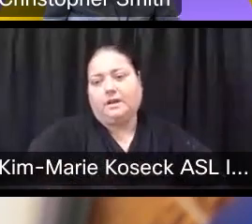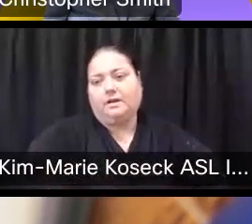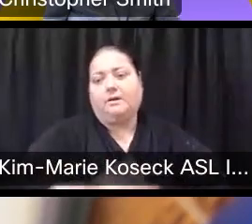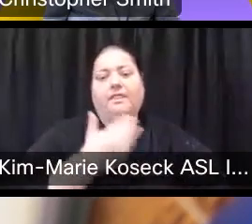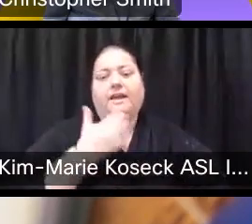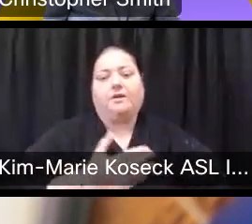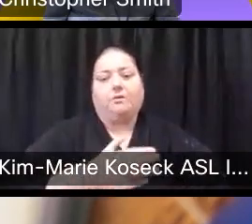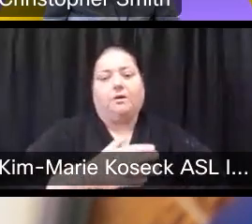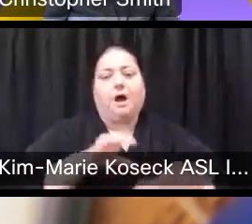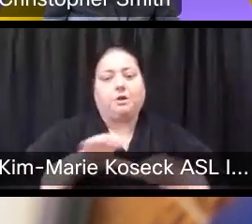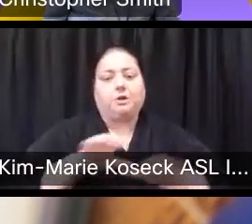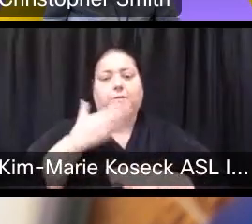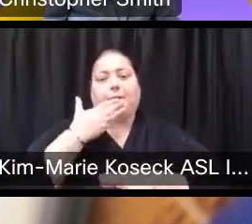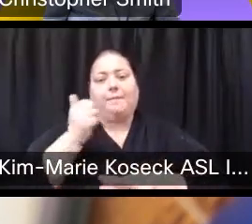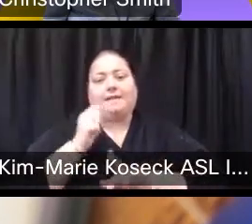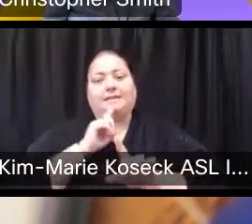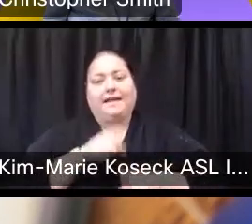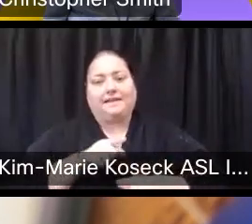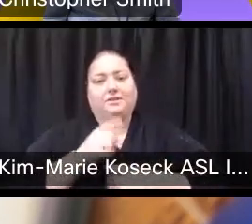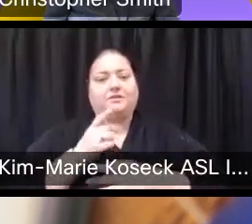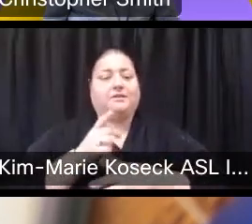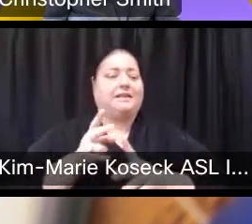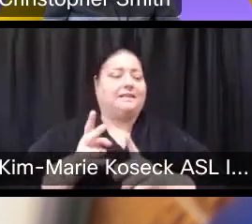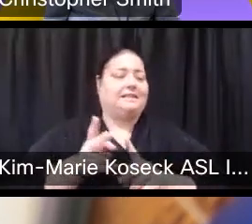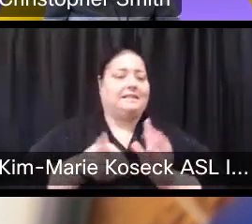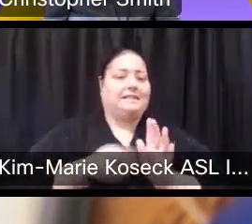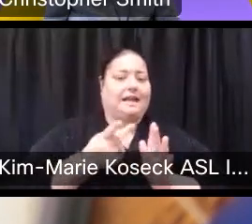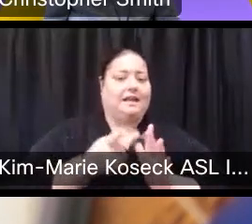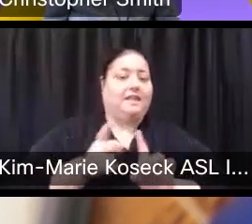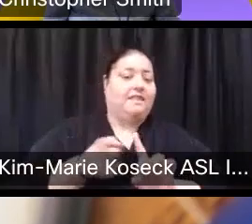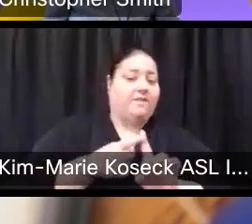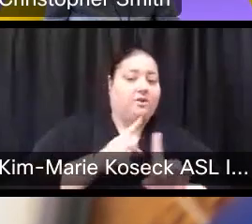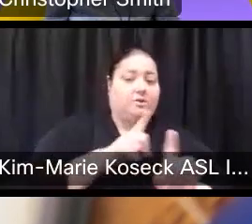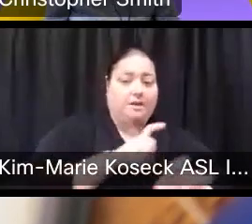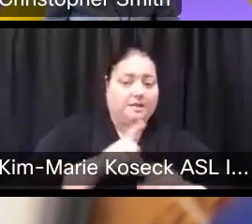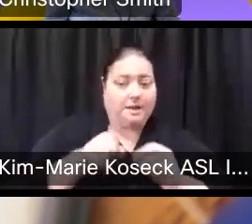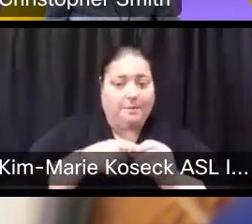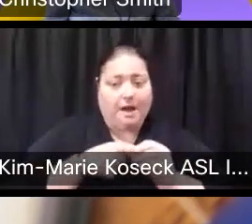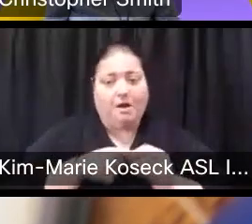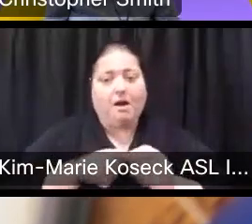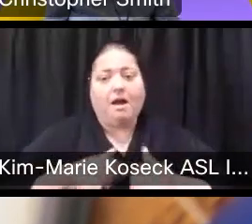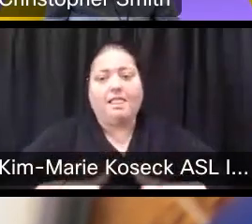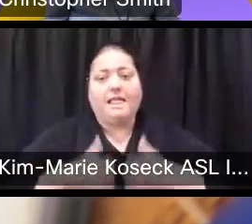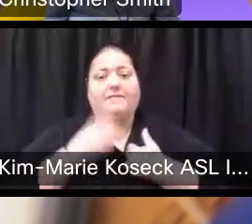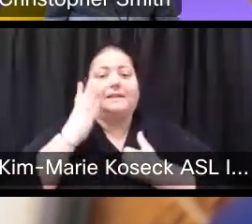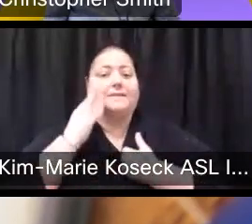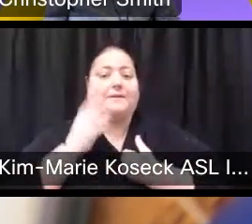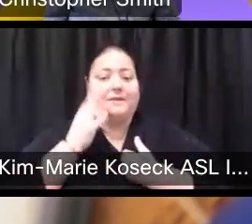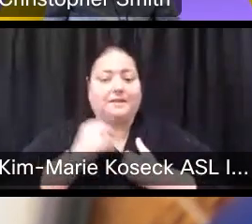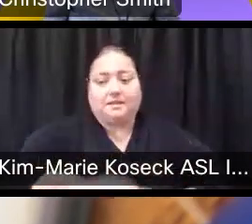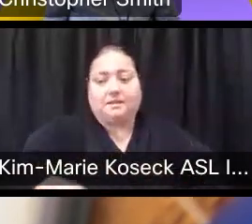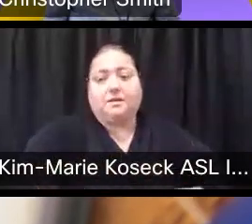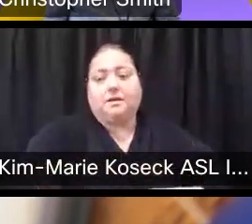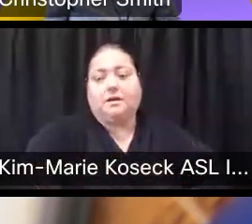Thank you. I'll do my best to answer the second one, but the first question about people with lived experience,